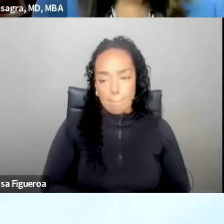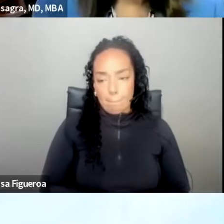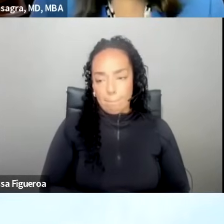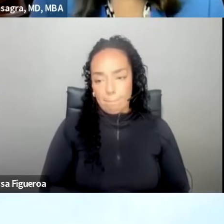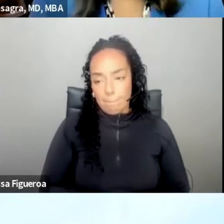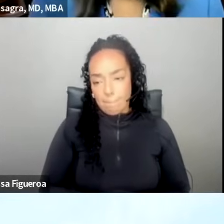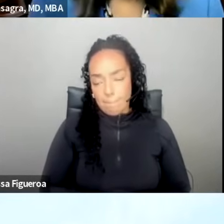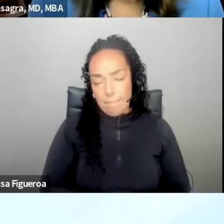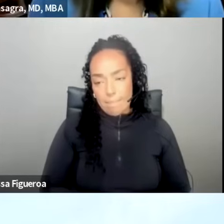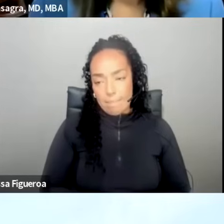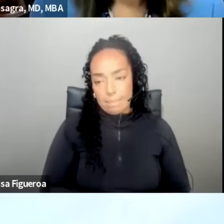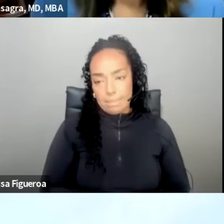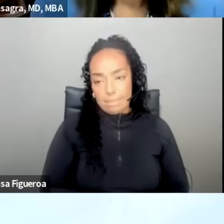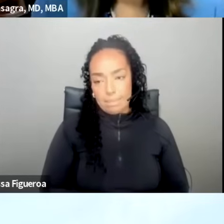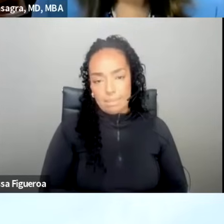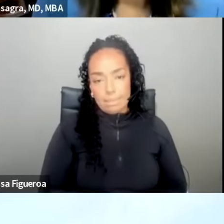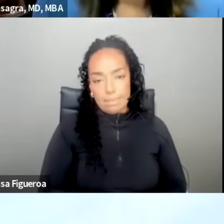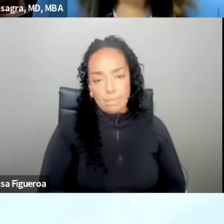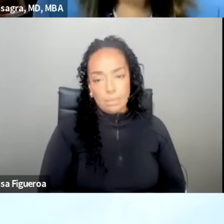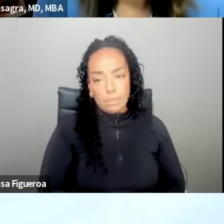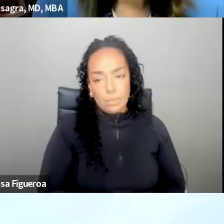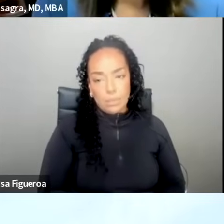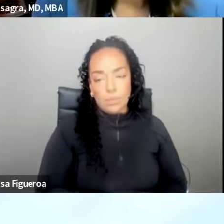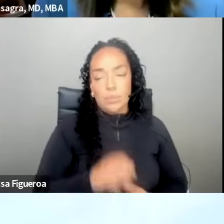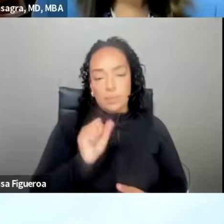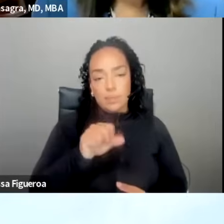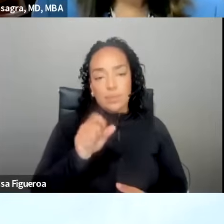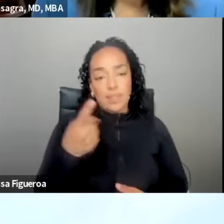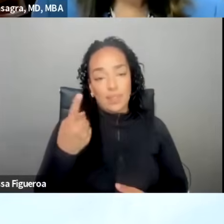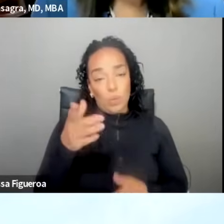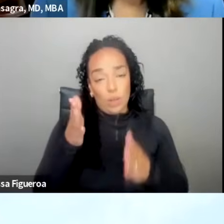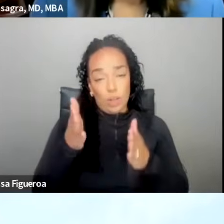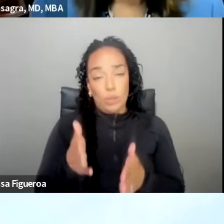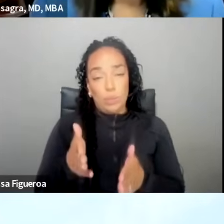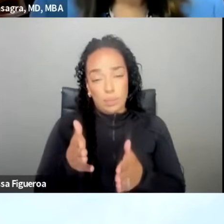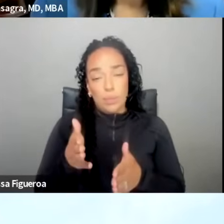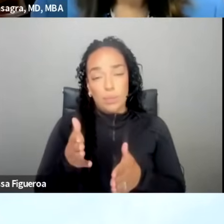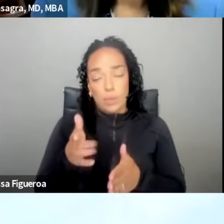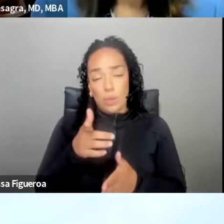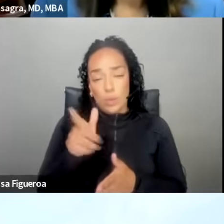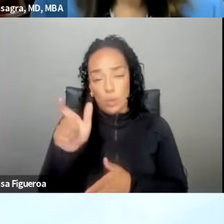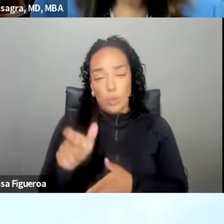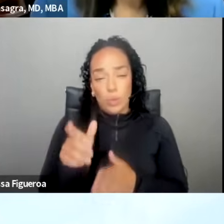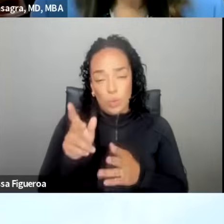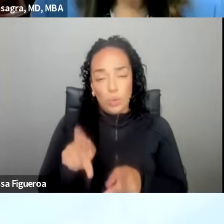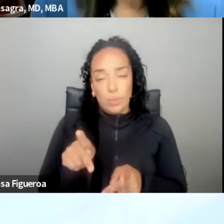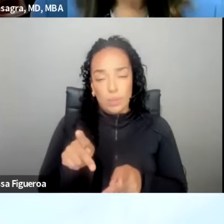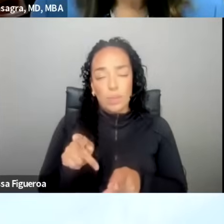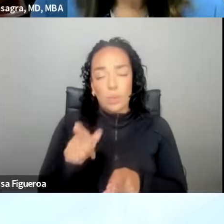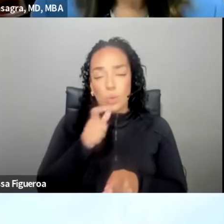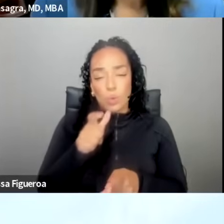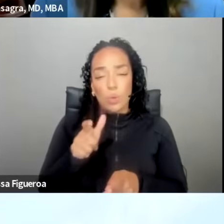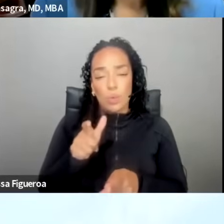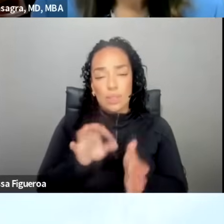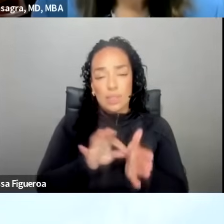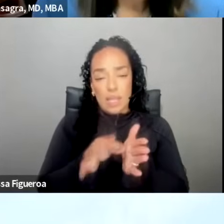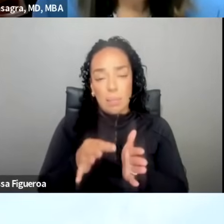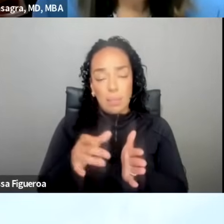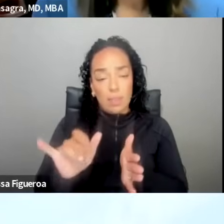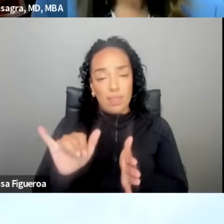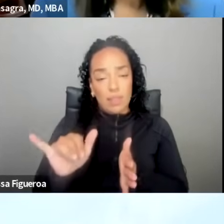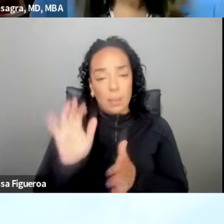Yes, the fact that the human who was sampled has a sequence that appears to